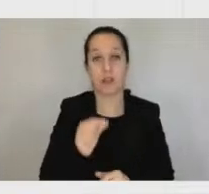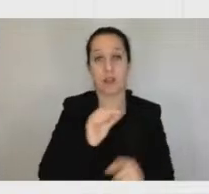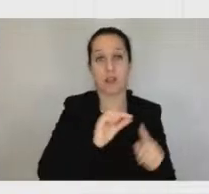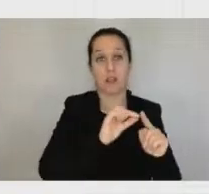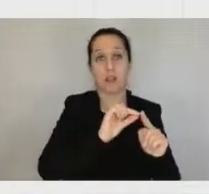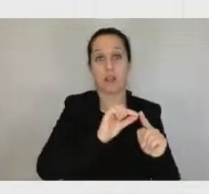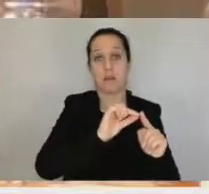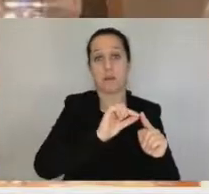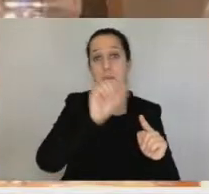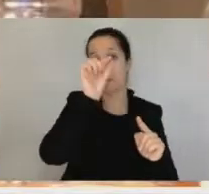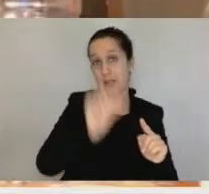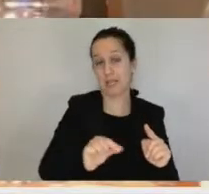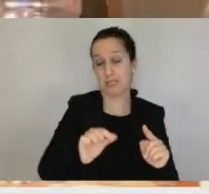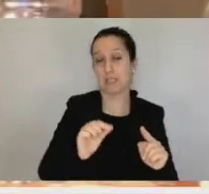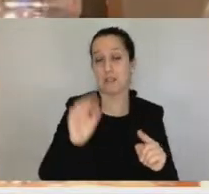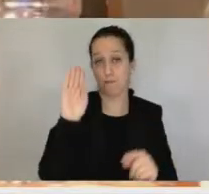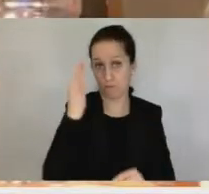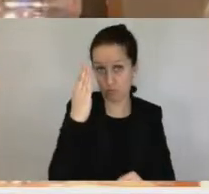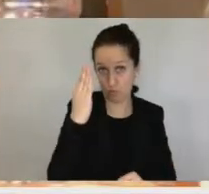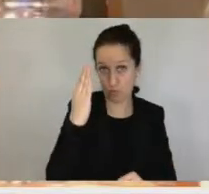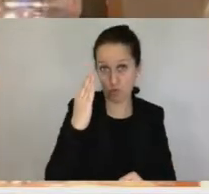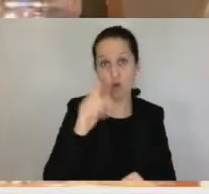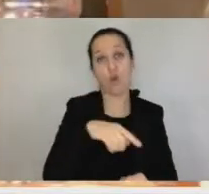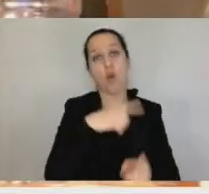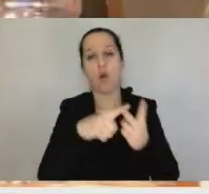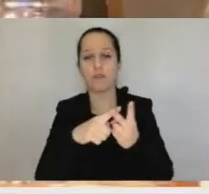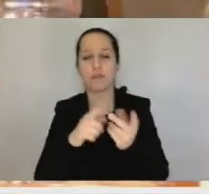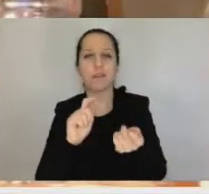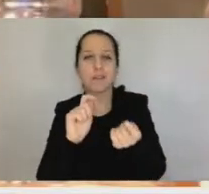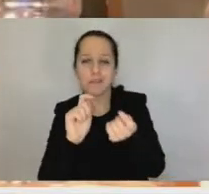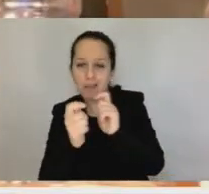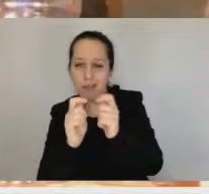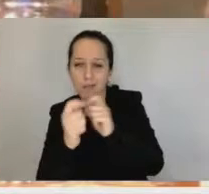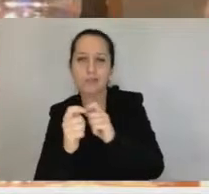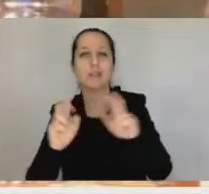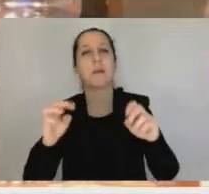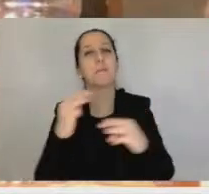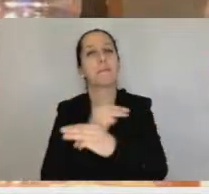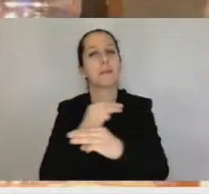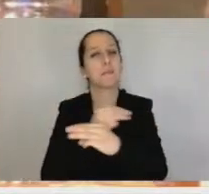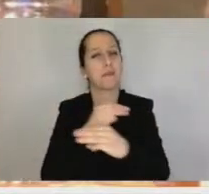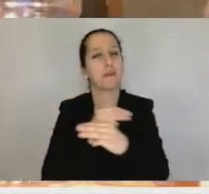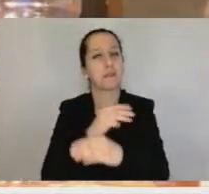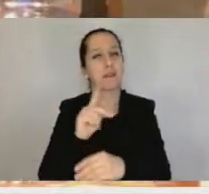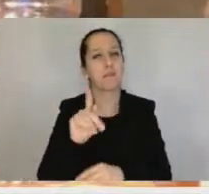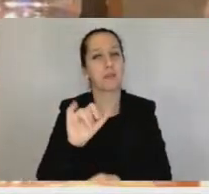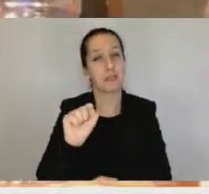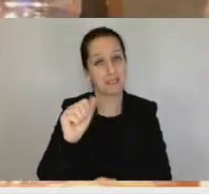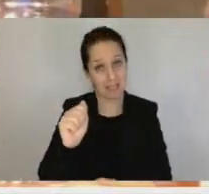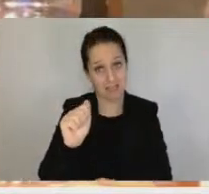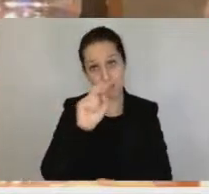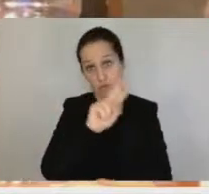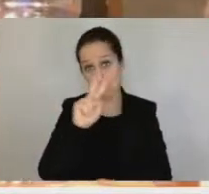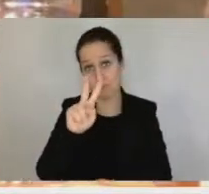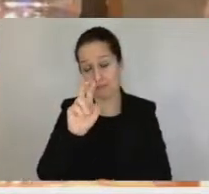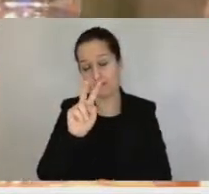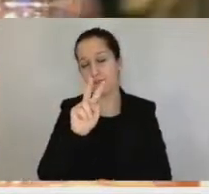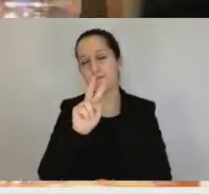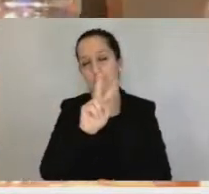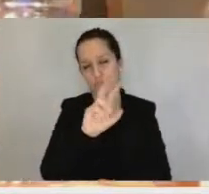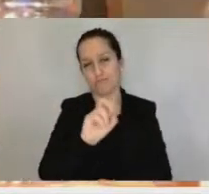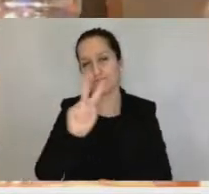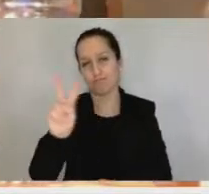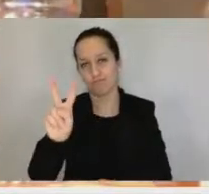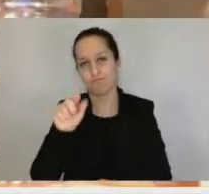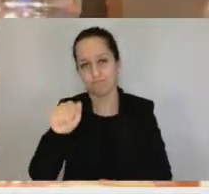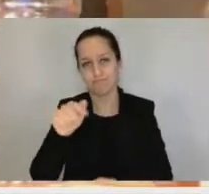and in blue, with and without adjusted results of pizza 22